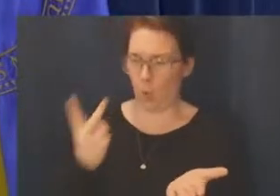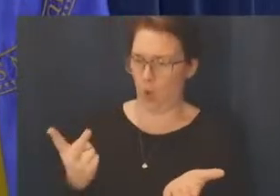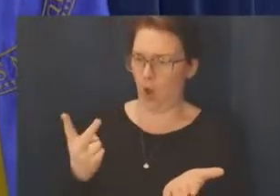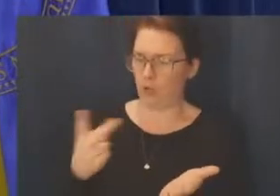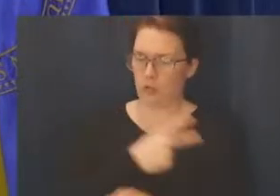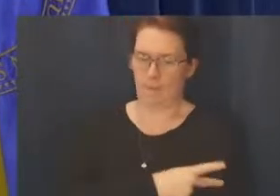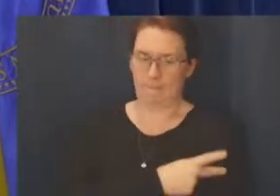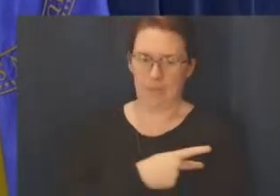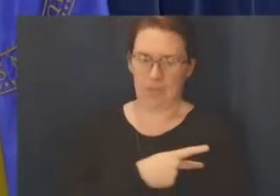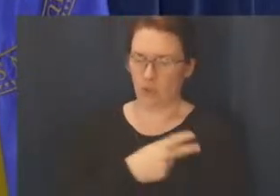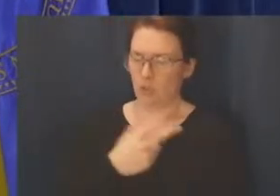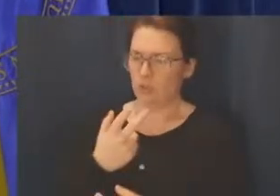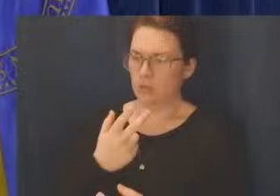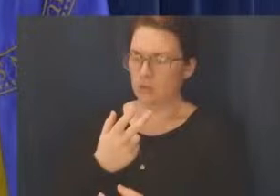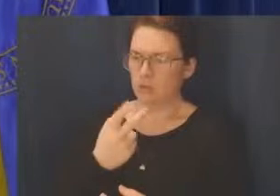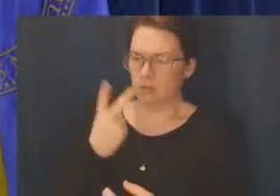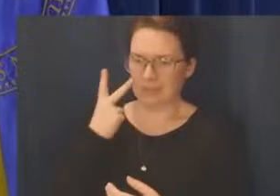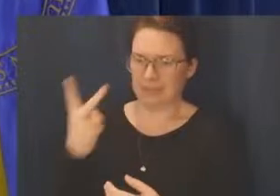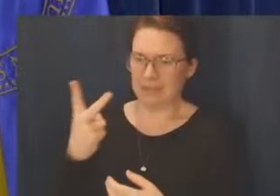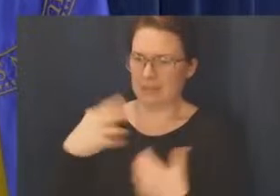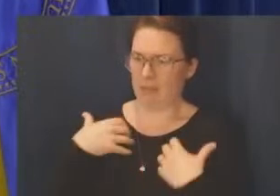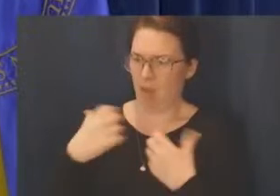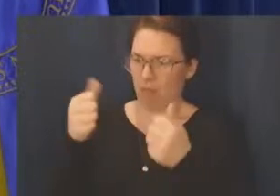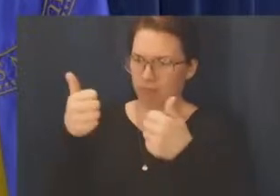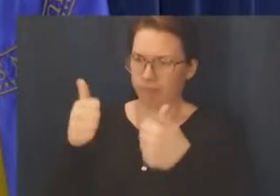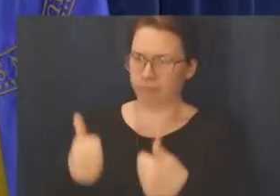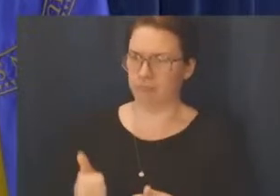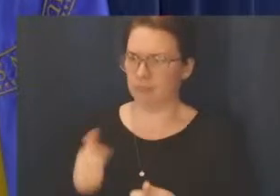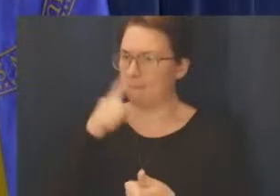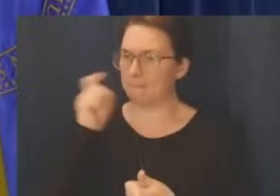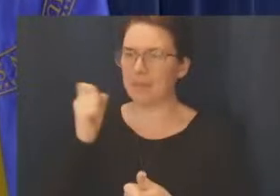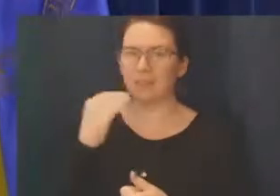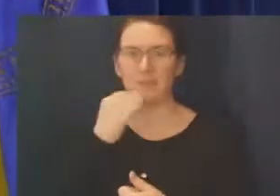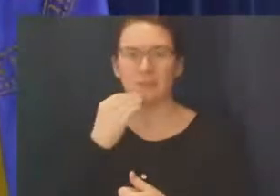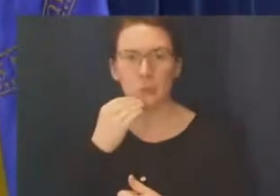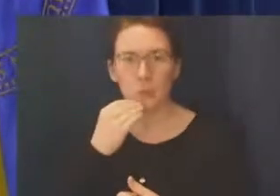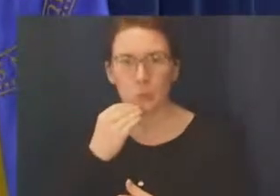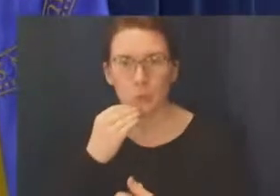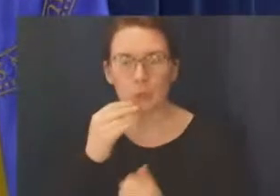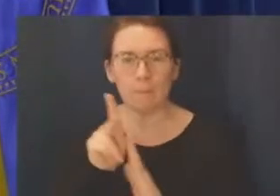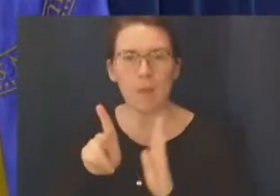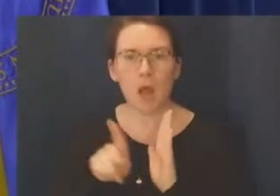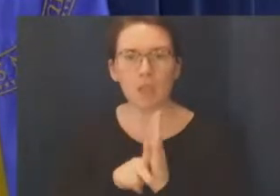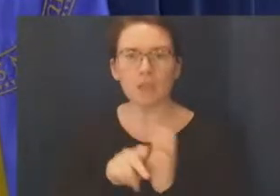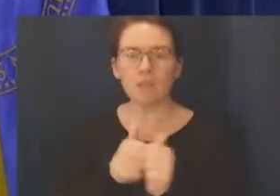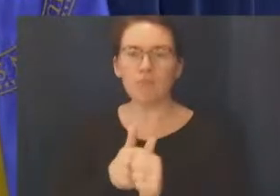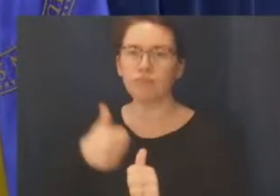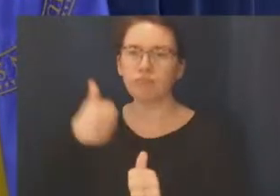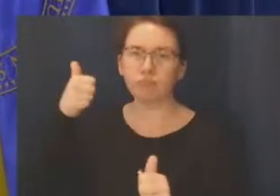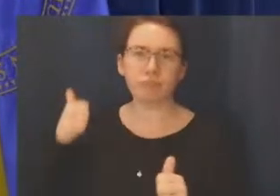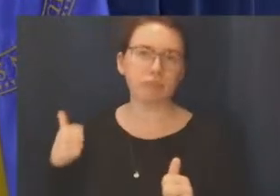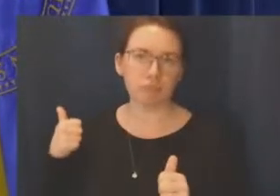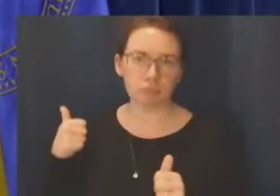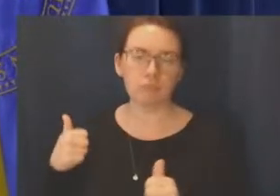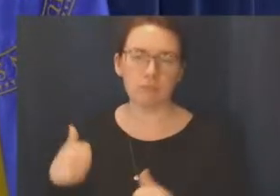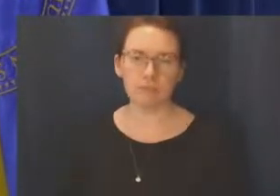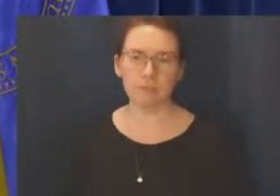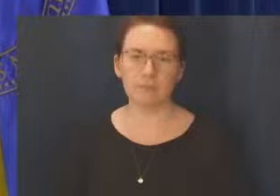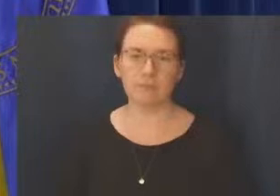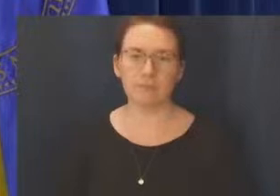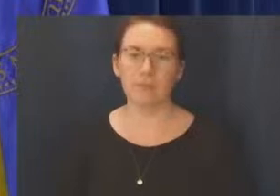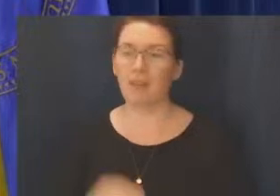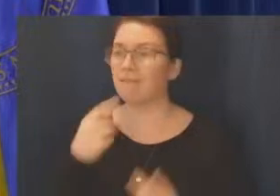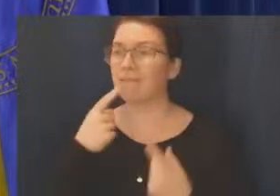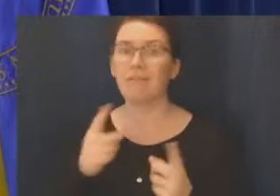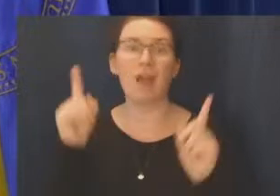it because our food policies lag decades behind the science. It's time, and it is time, it's happening, that